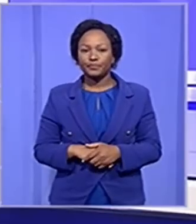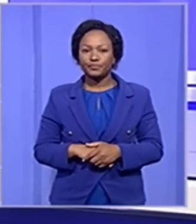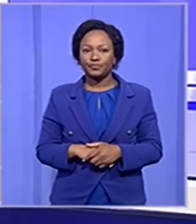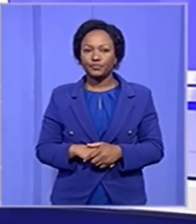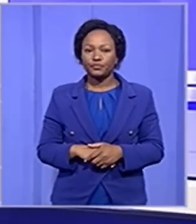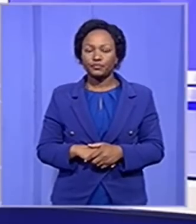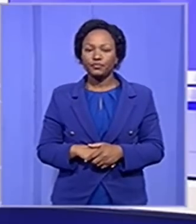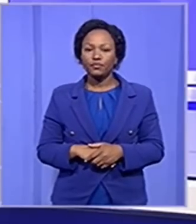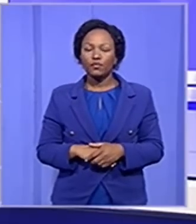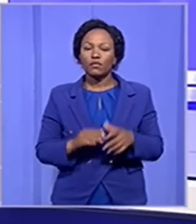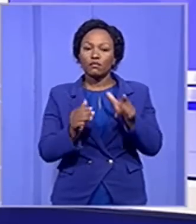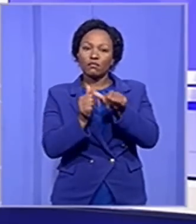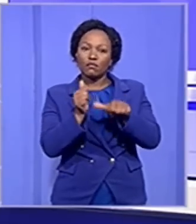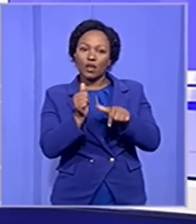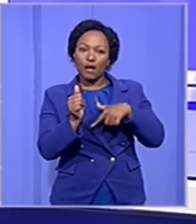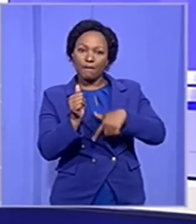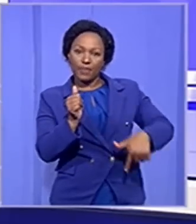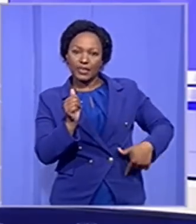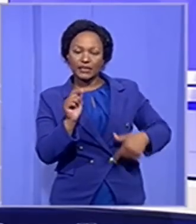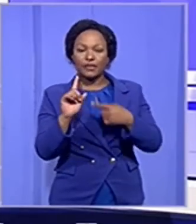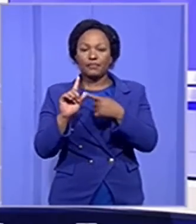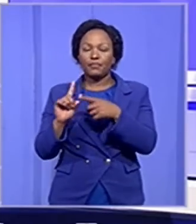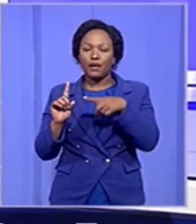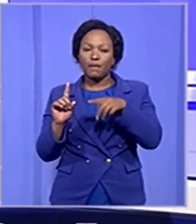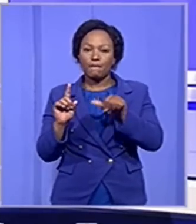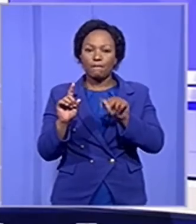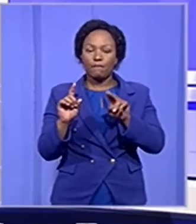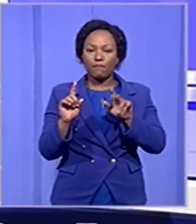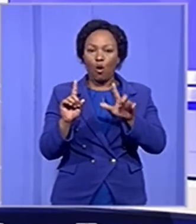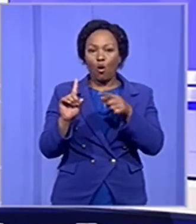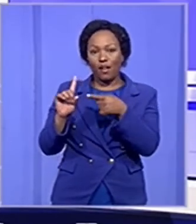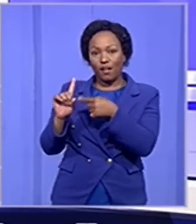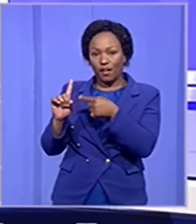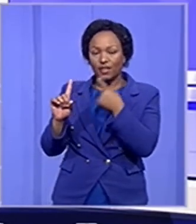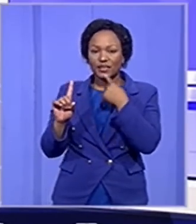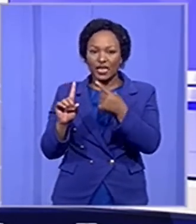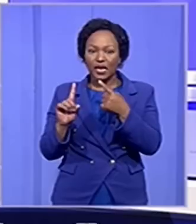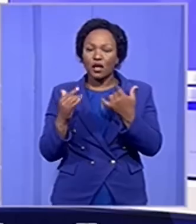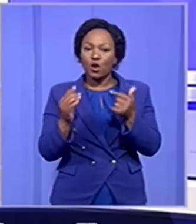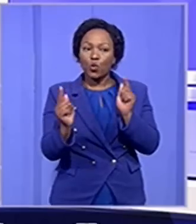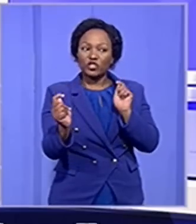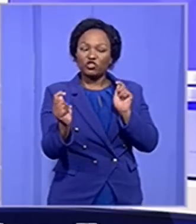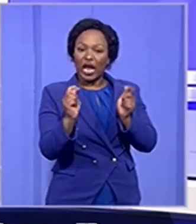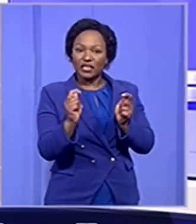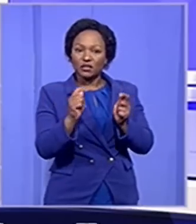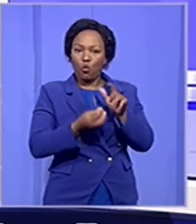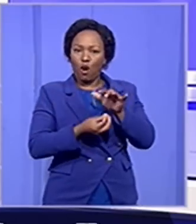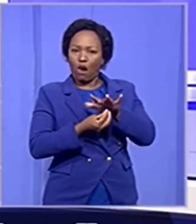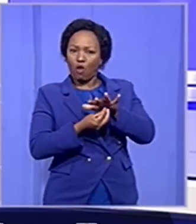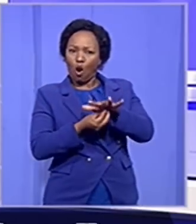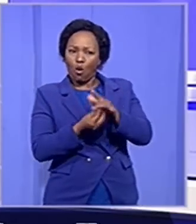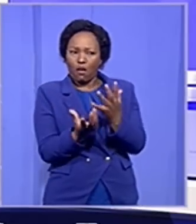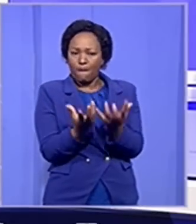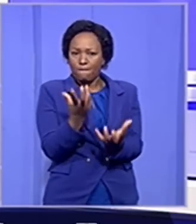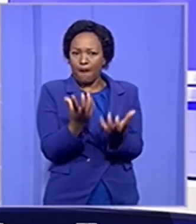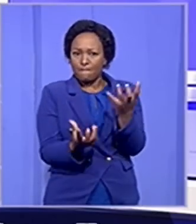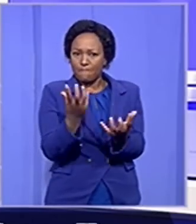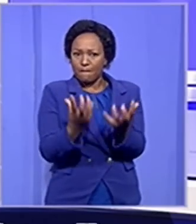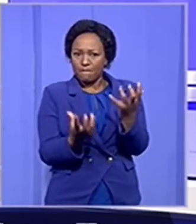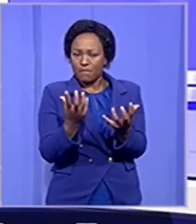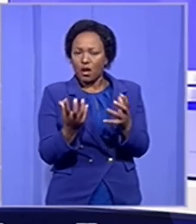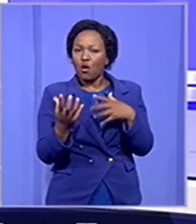Motlatsa Mopresidente Paul Mashatile a re Afrika Borwa ka se fetole mokgwa wa go fetla motlakase go nna o sa kgotleleng loapi ntswa